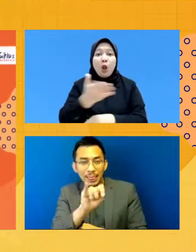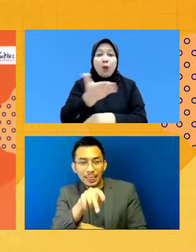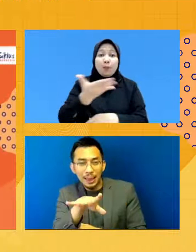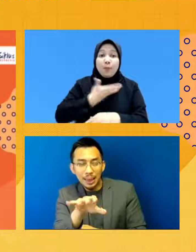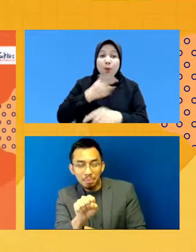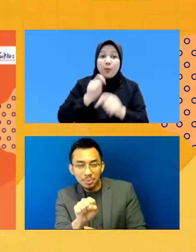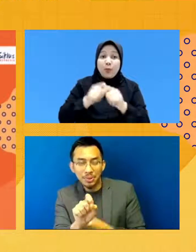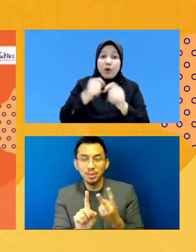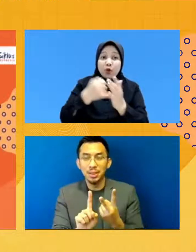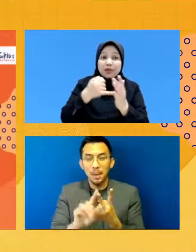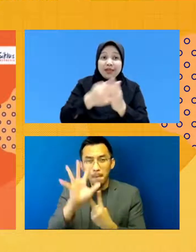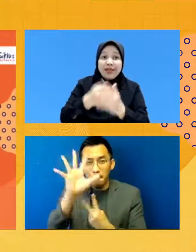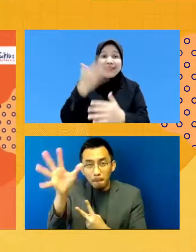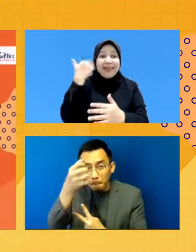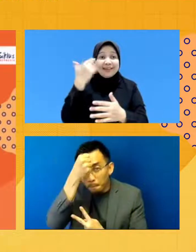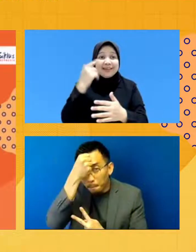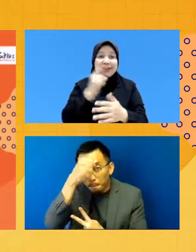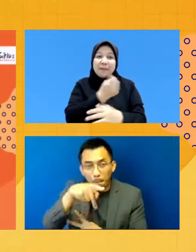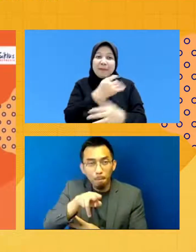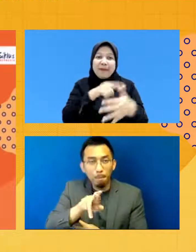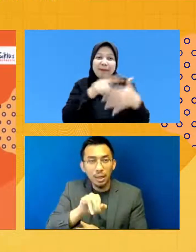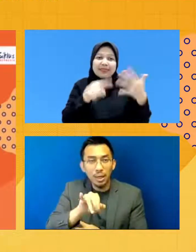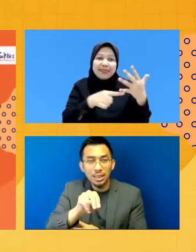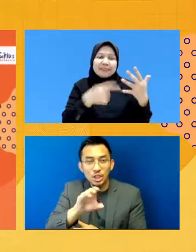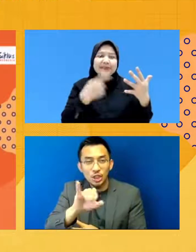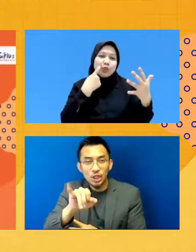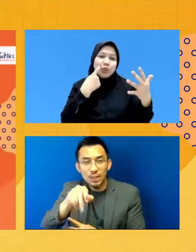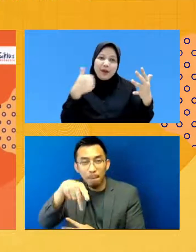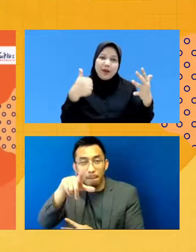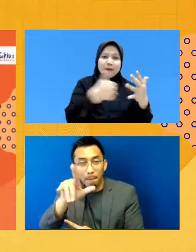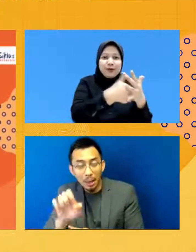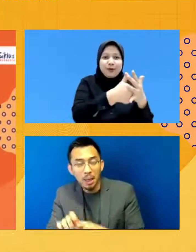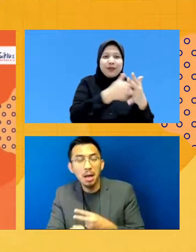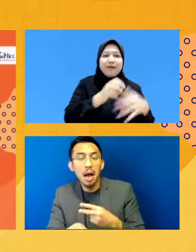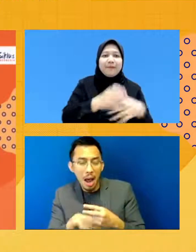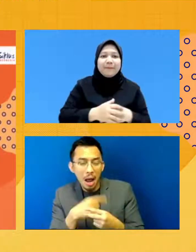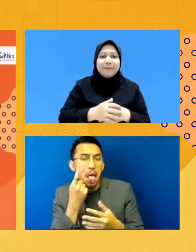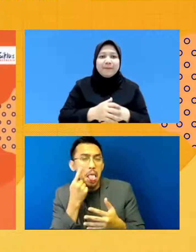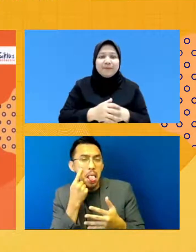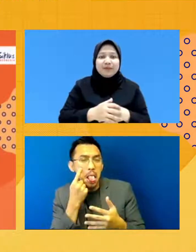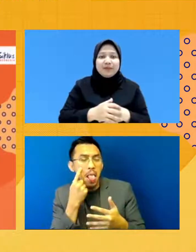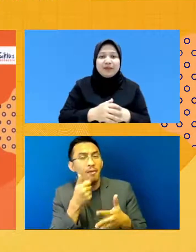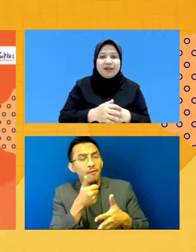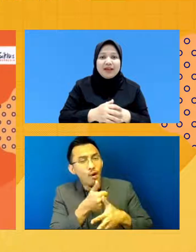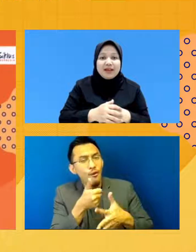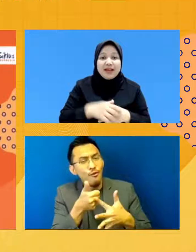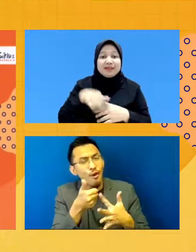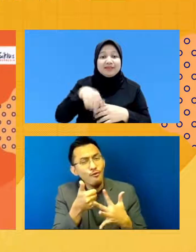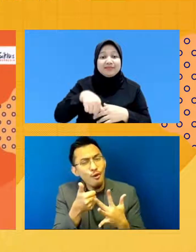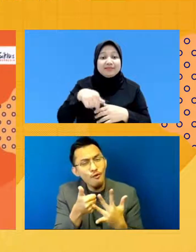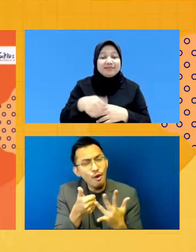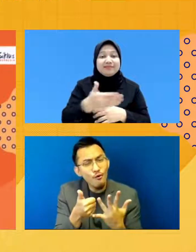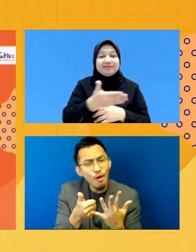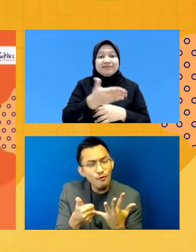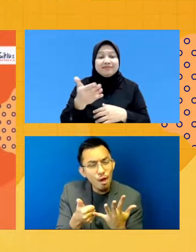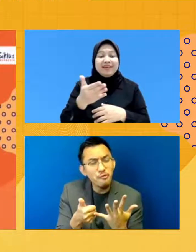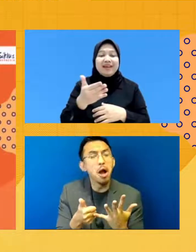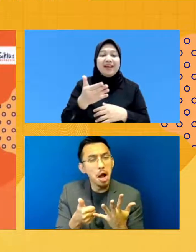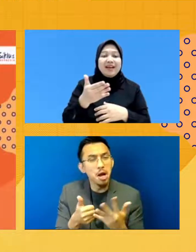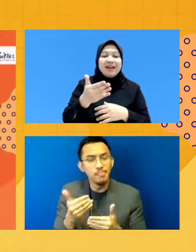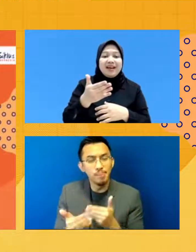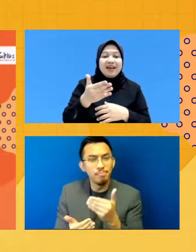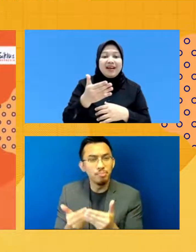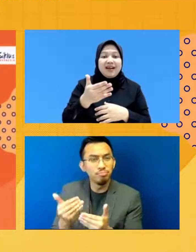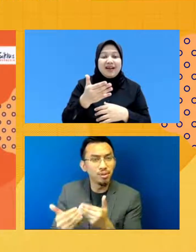another important point is that we can see the active participation of the creators from